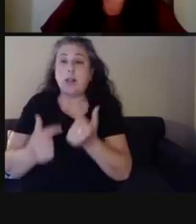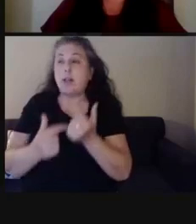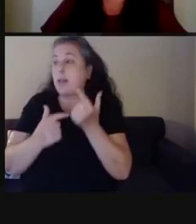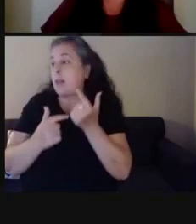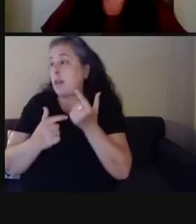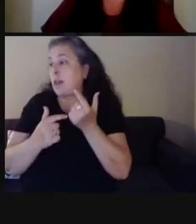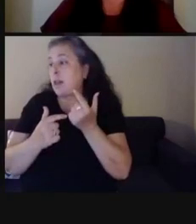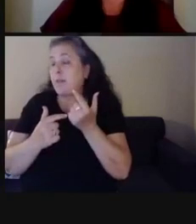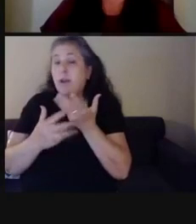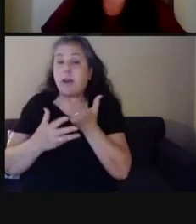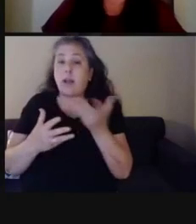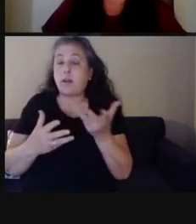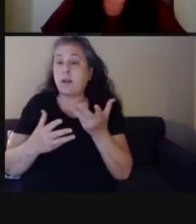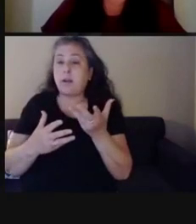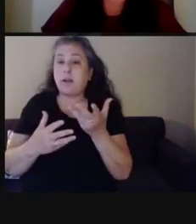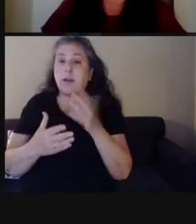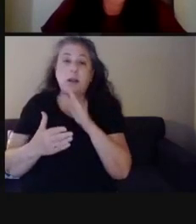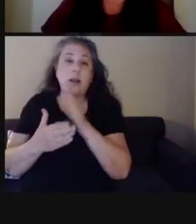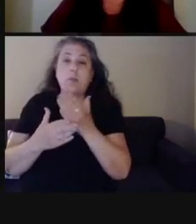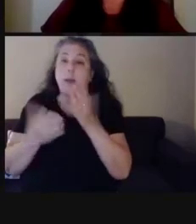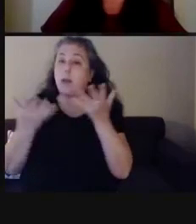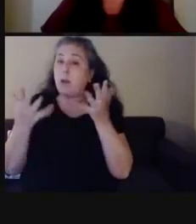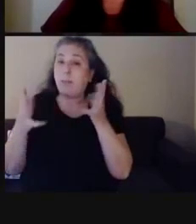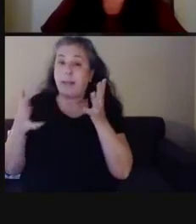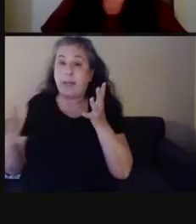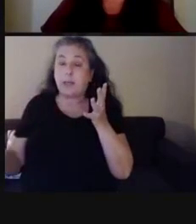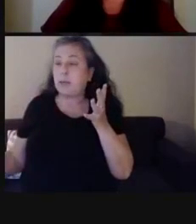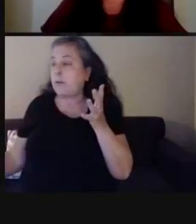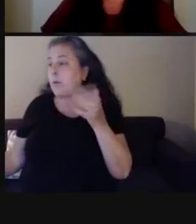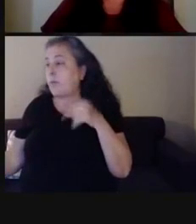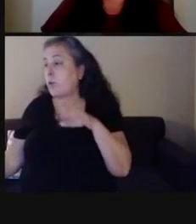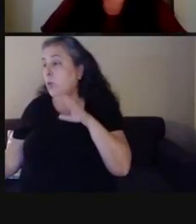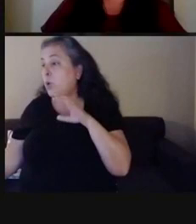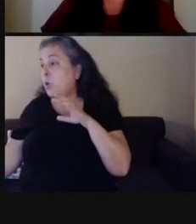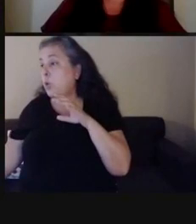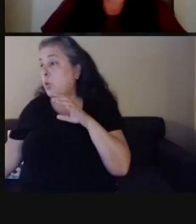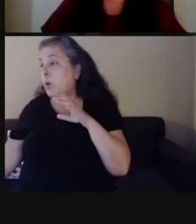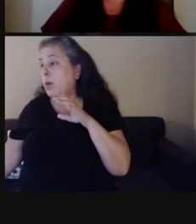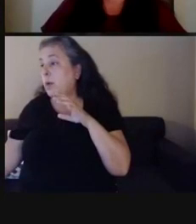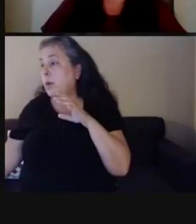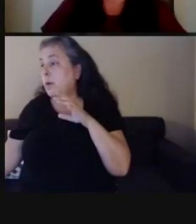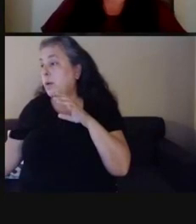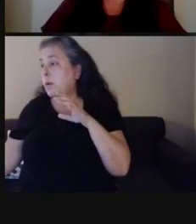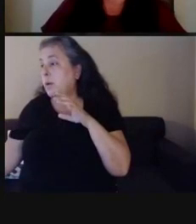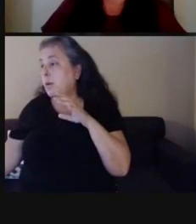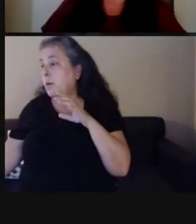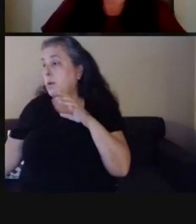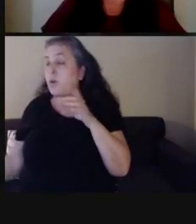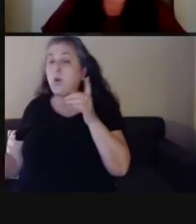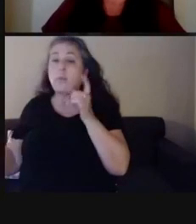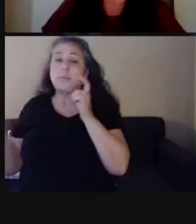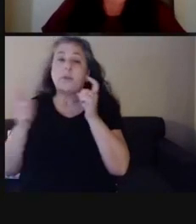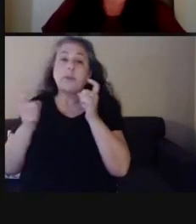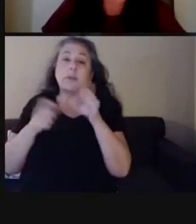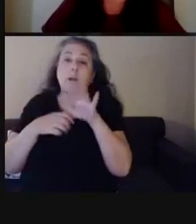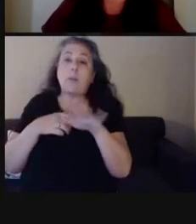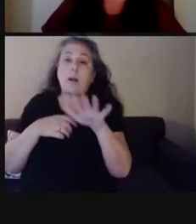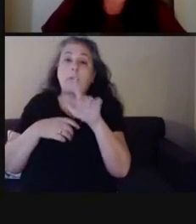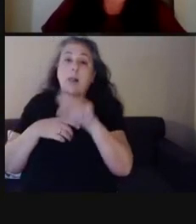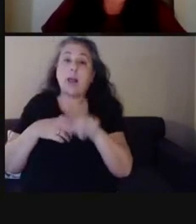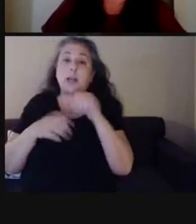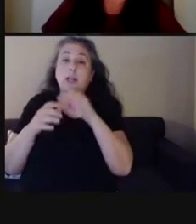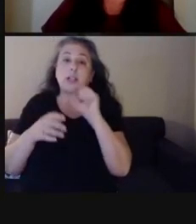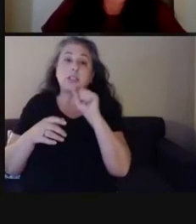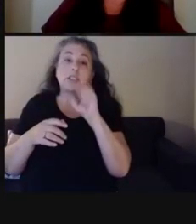It's a living entity. It will never be complete. And what we're doing is we're stewarding this little section of the land in Schaumburg